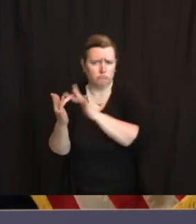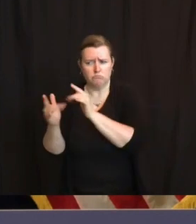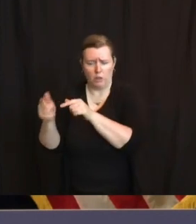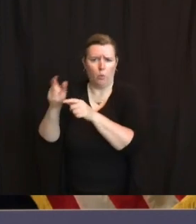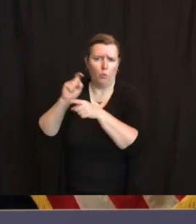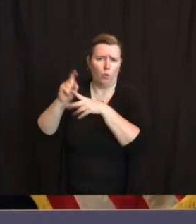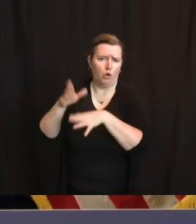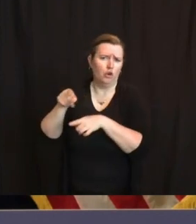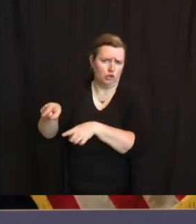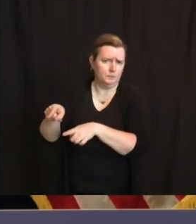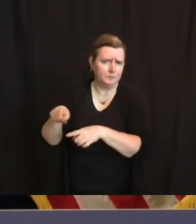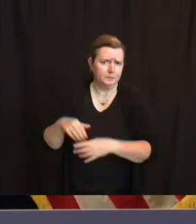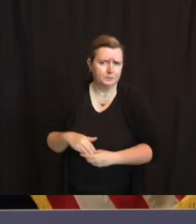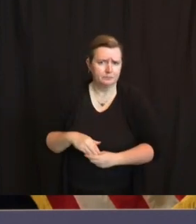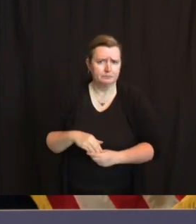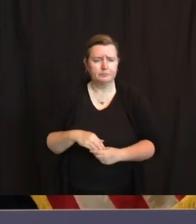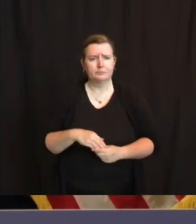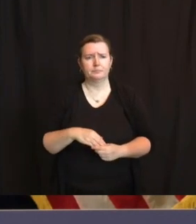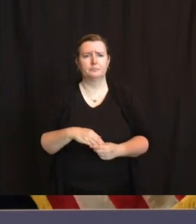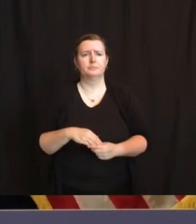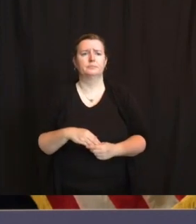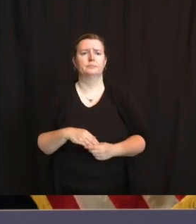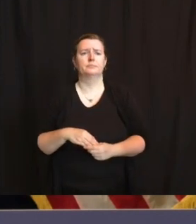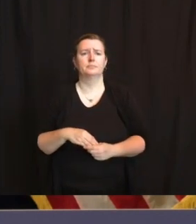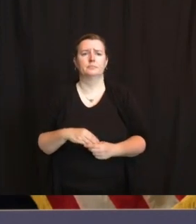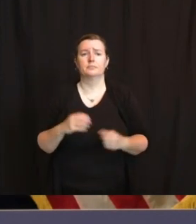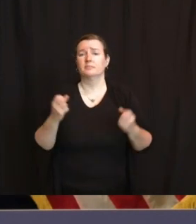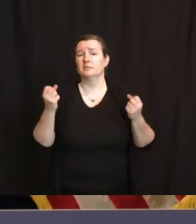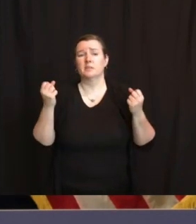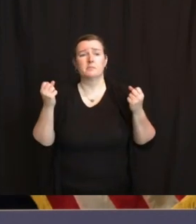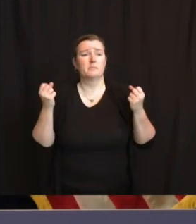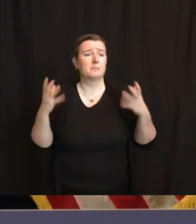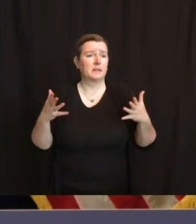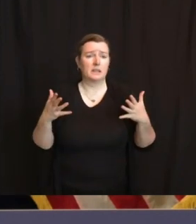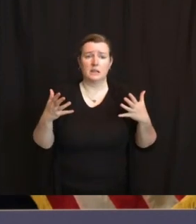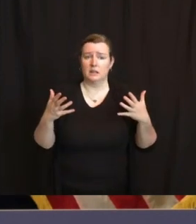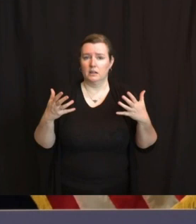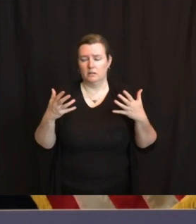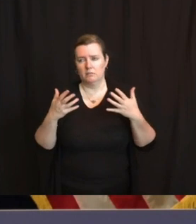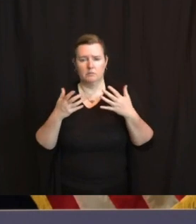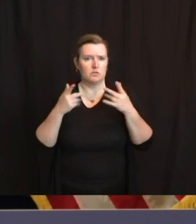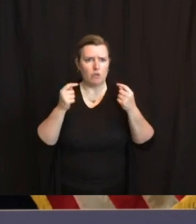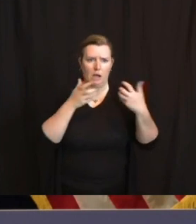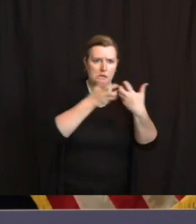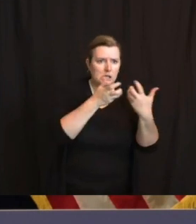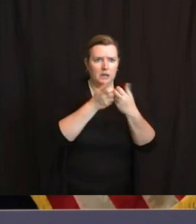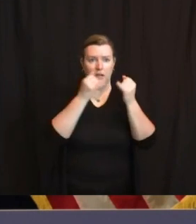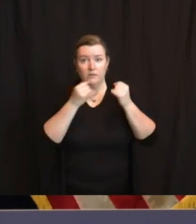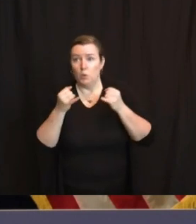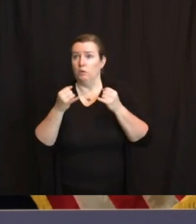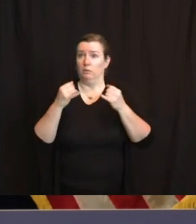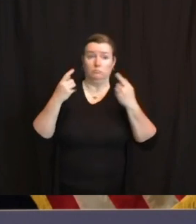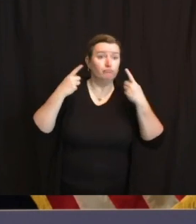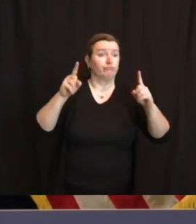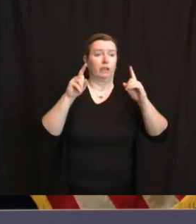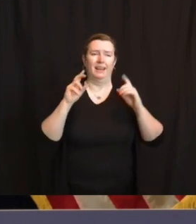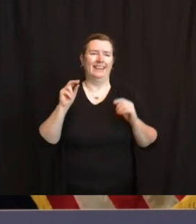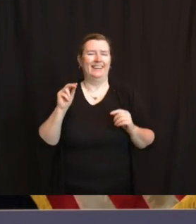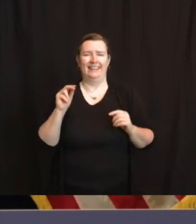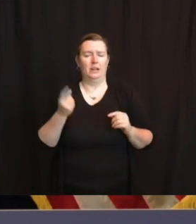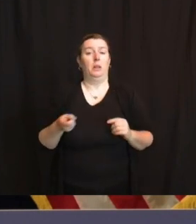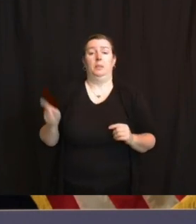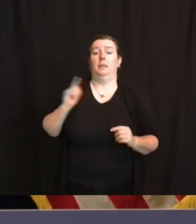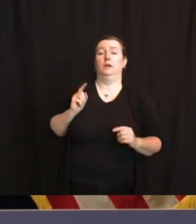tailor-made, very specific to the individuals, and I don't want to make a blanket statement. I know they're chopping through. The commissioner on Thursday said that the